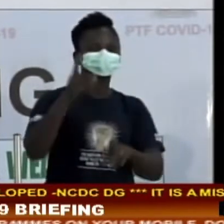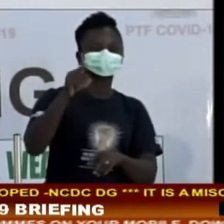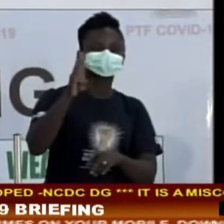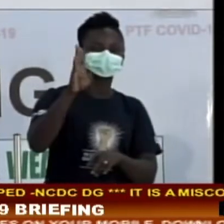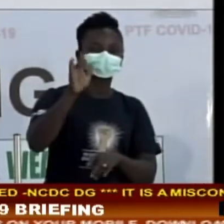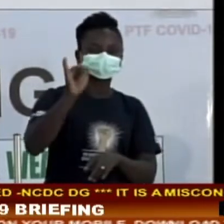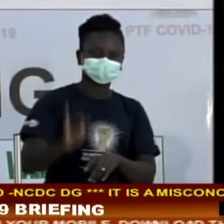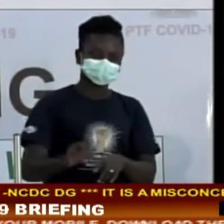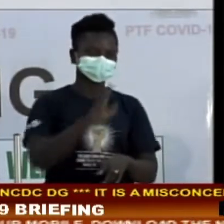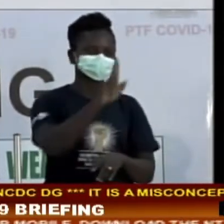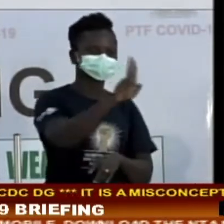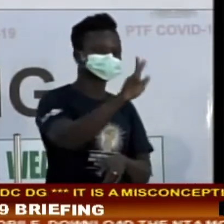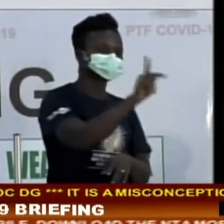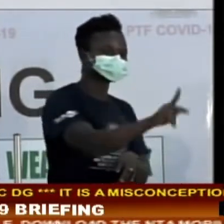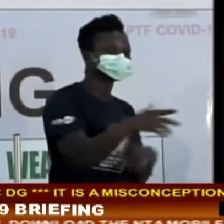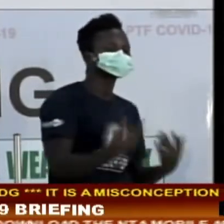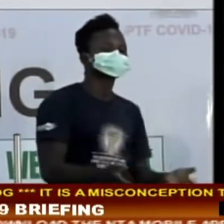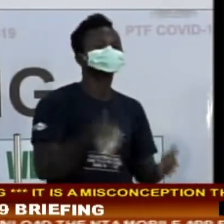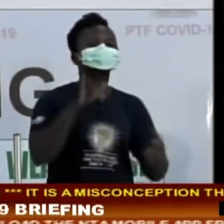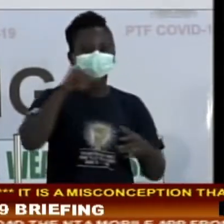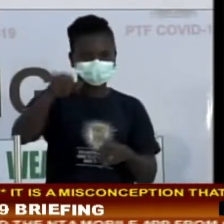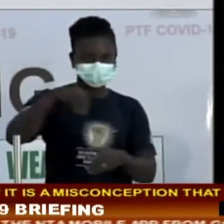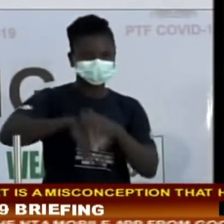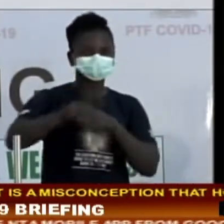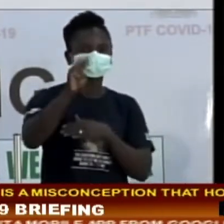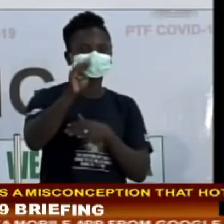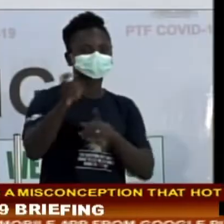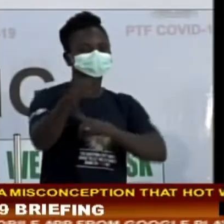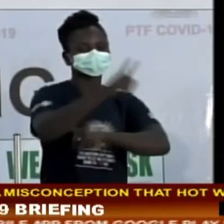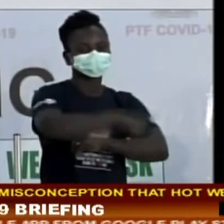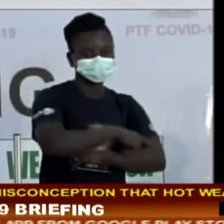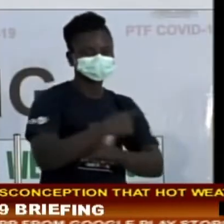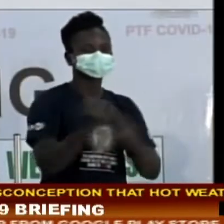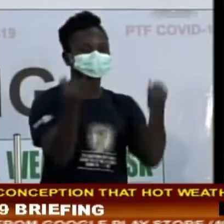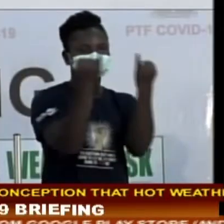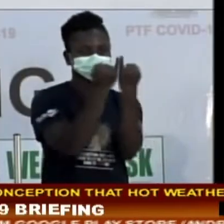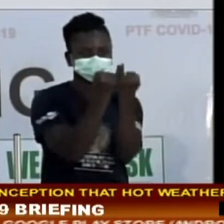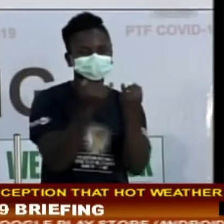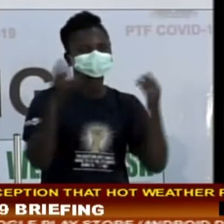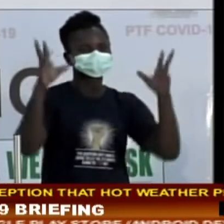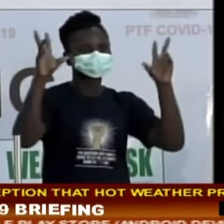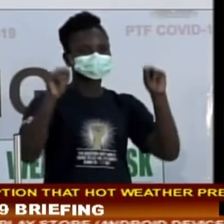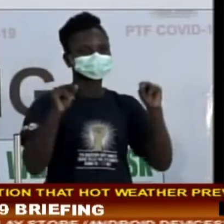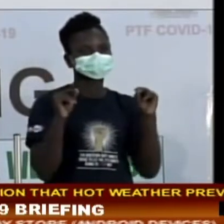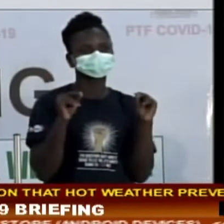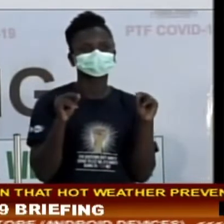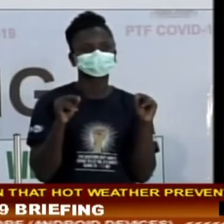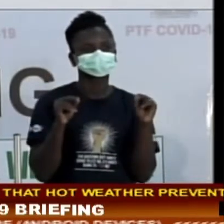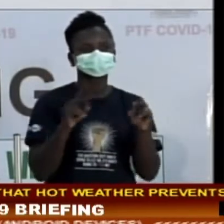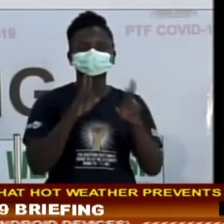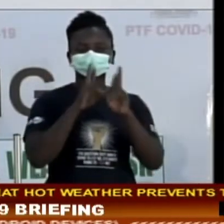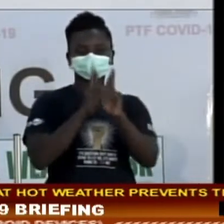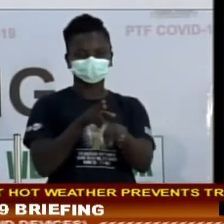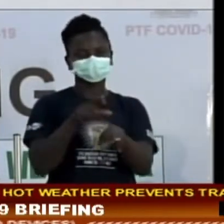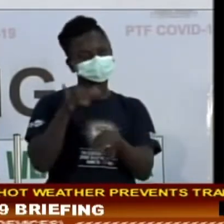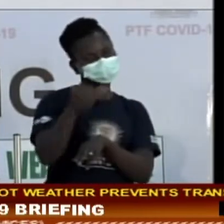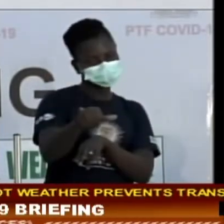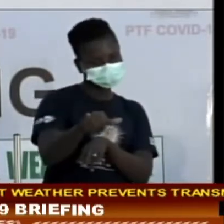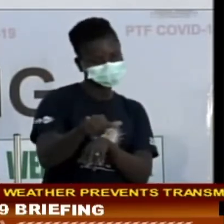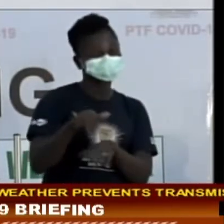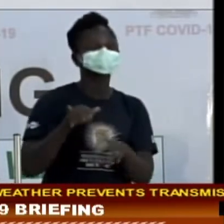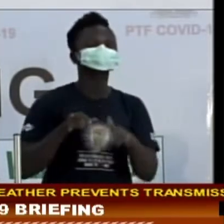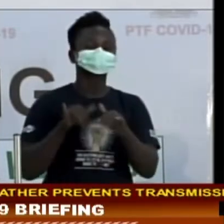US they are still within their 14 days of quarantine there's no uh report or no no uh result yet they are still